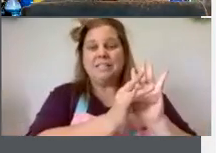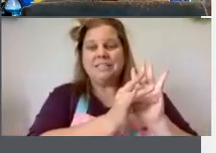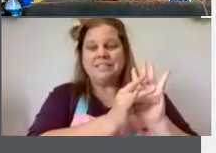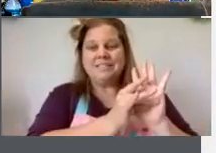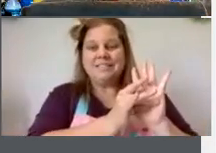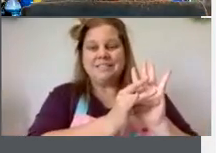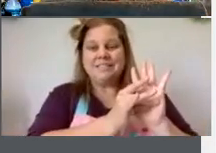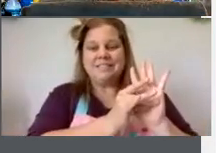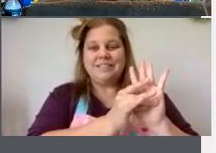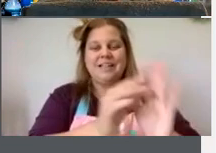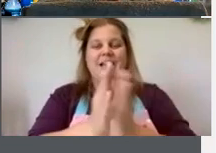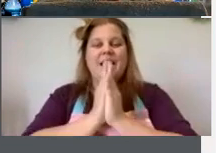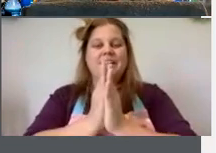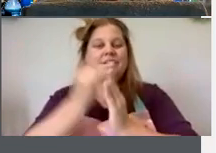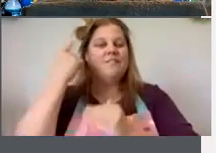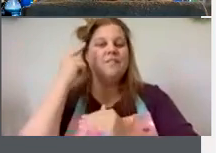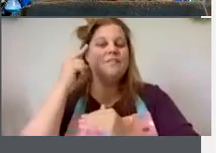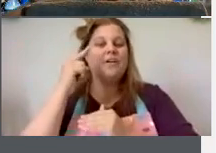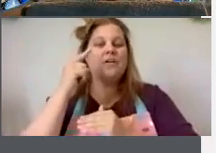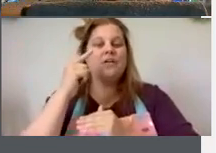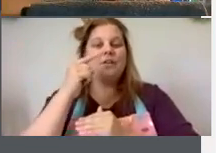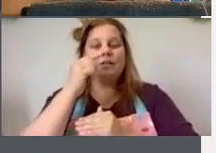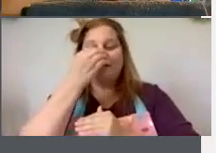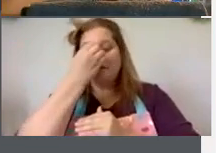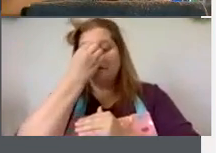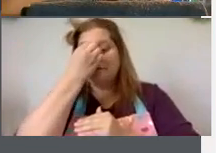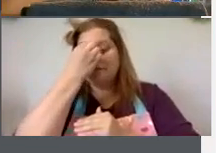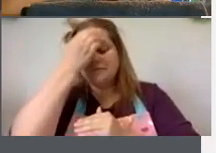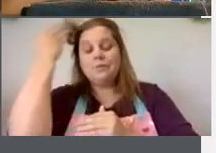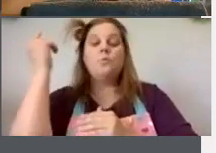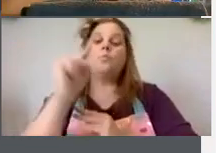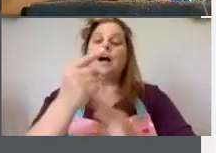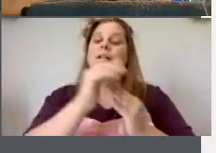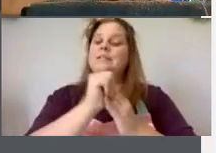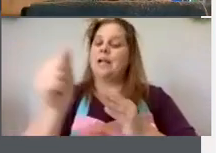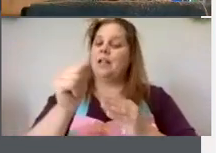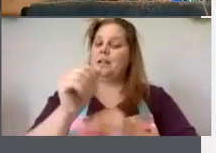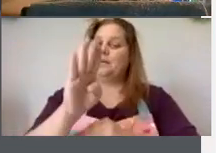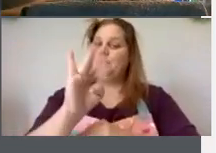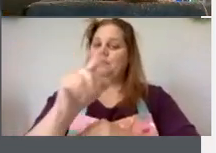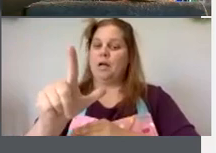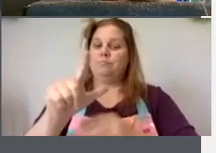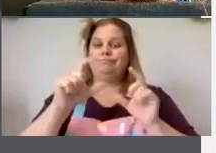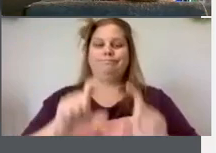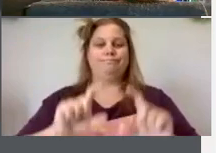And it's asking for a $1 bill, boom.